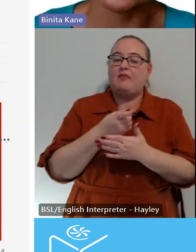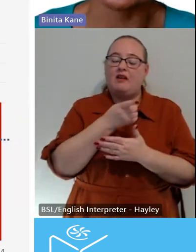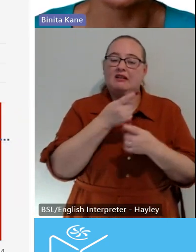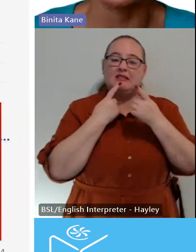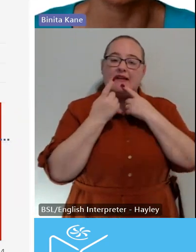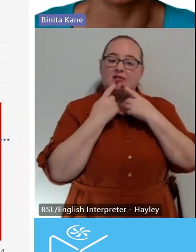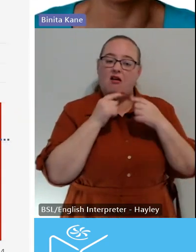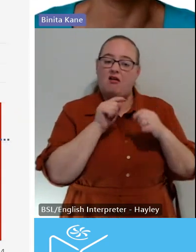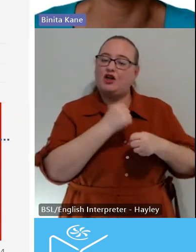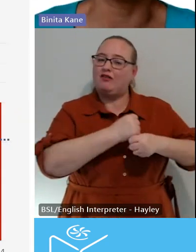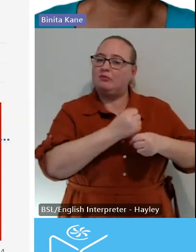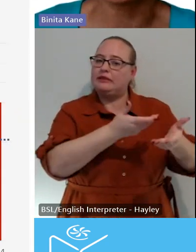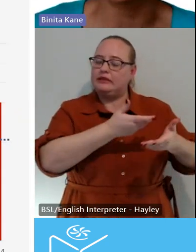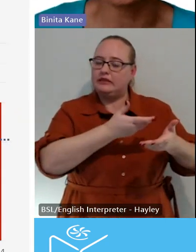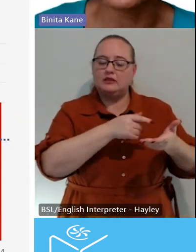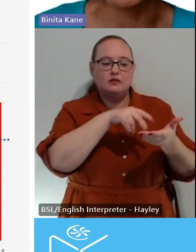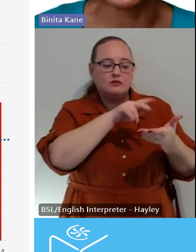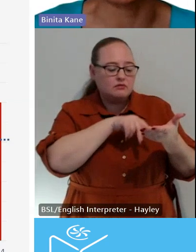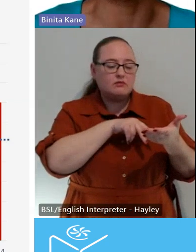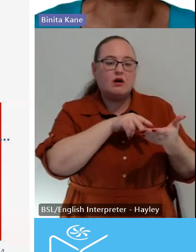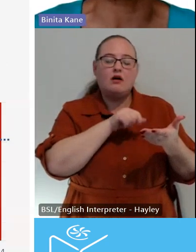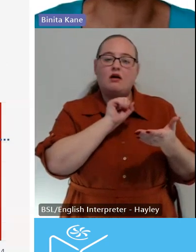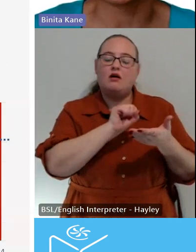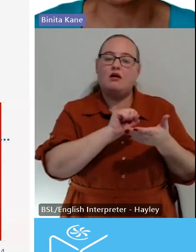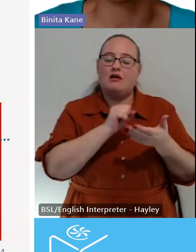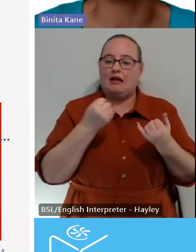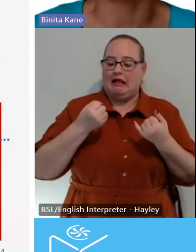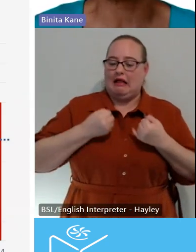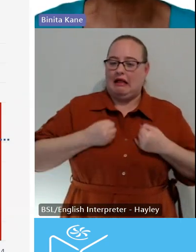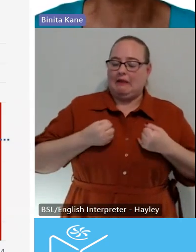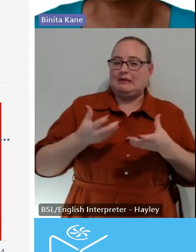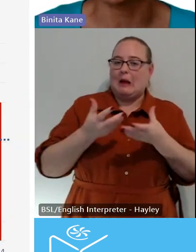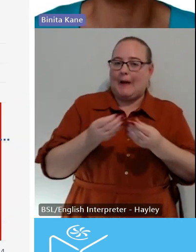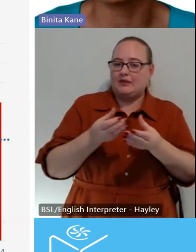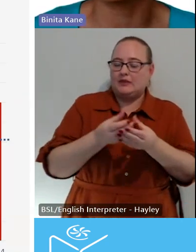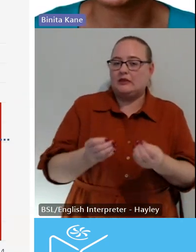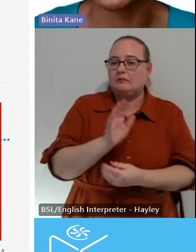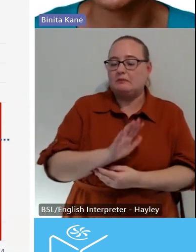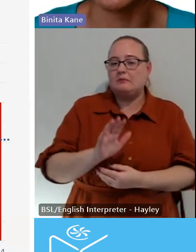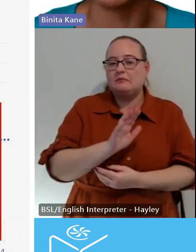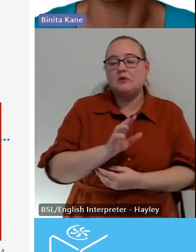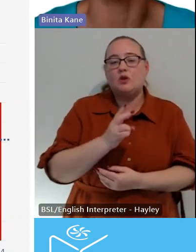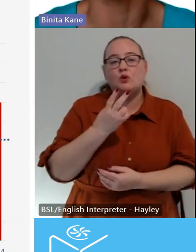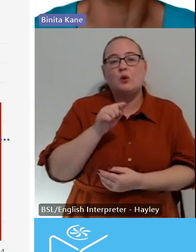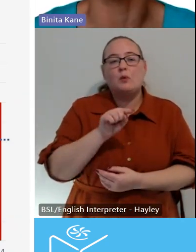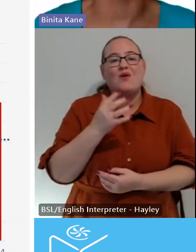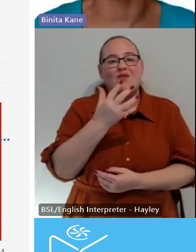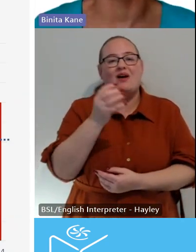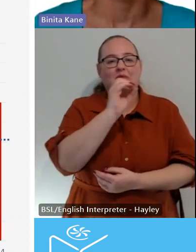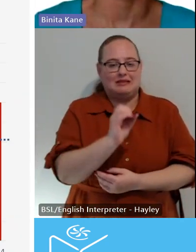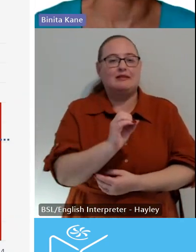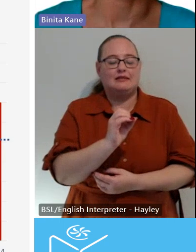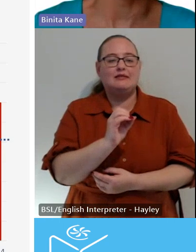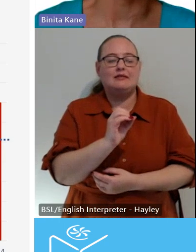showing that prior to the pandemic, illness absence accounted for about 2.5% of all